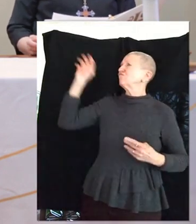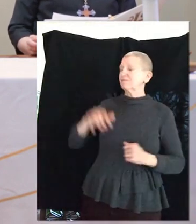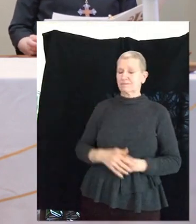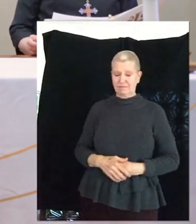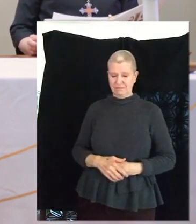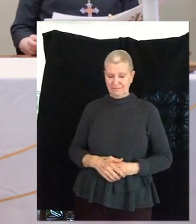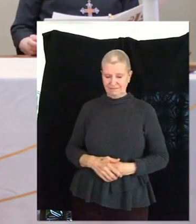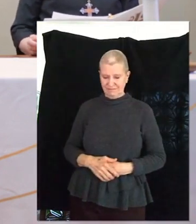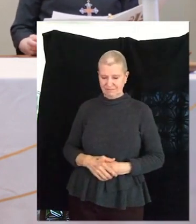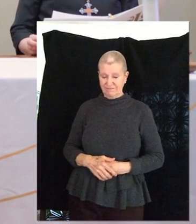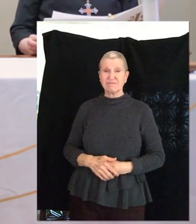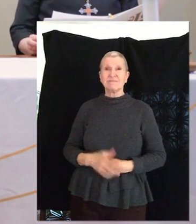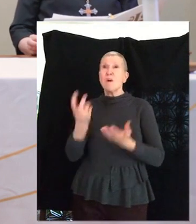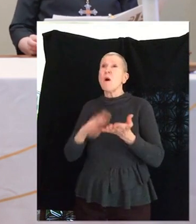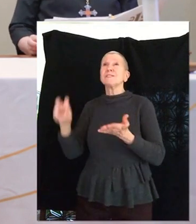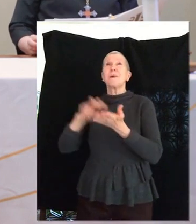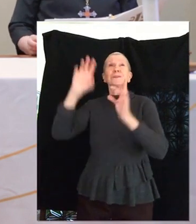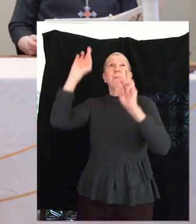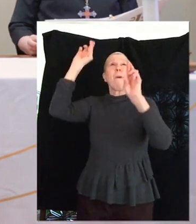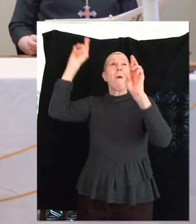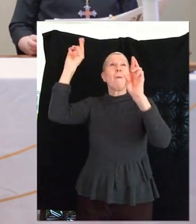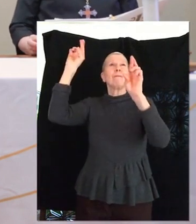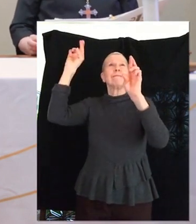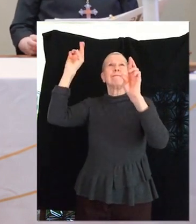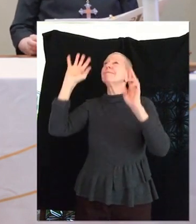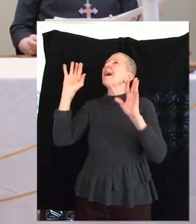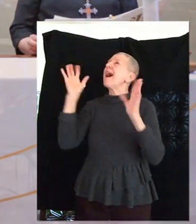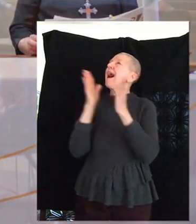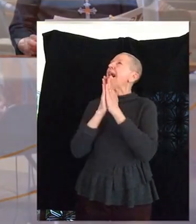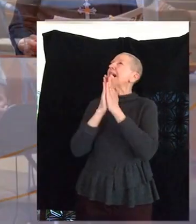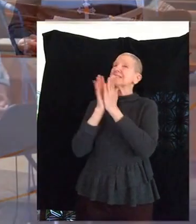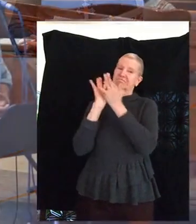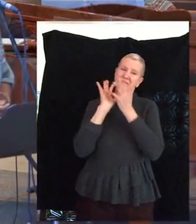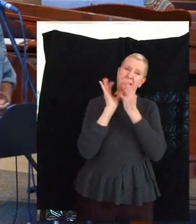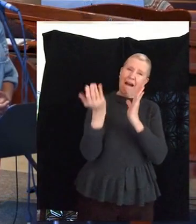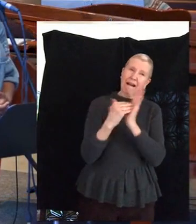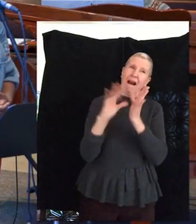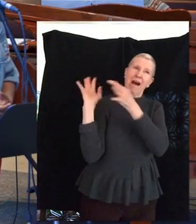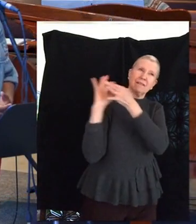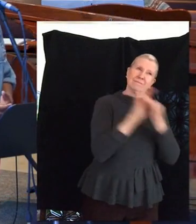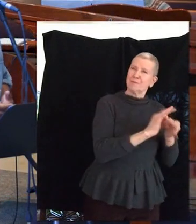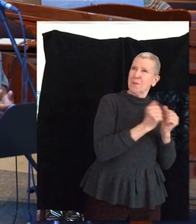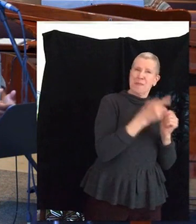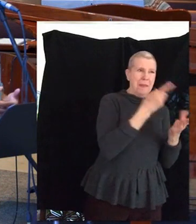unite us with them in resurrection hope. God of mercy,